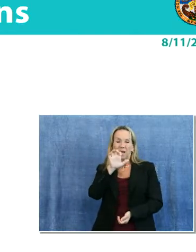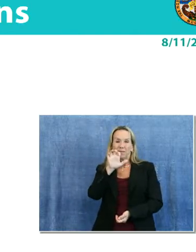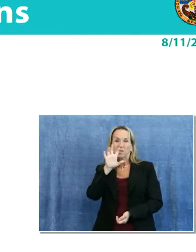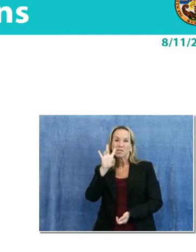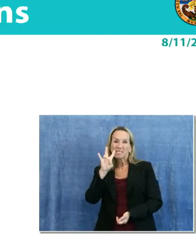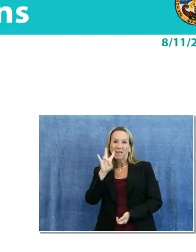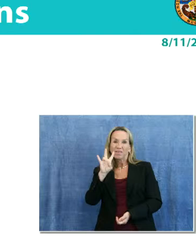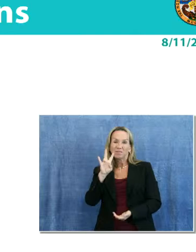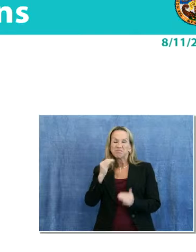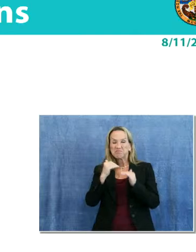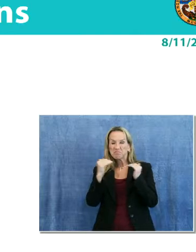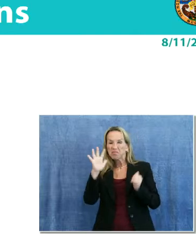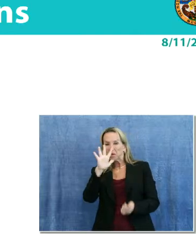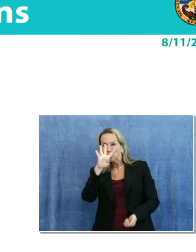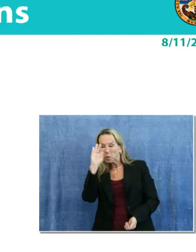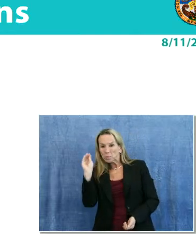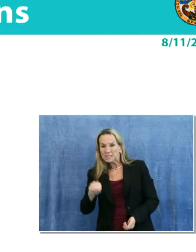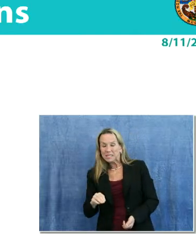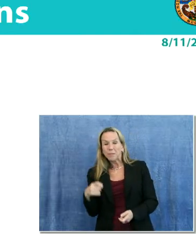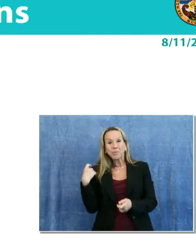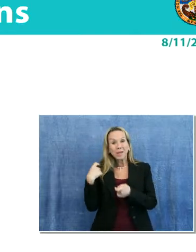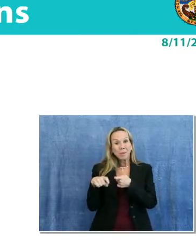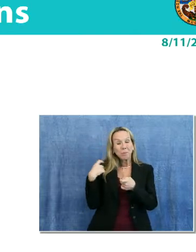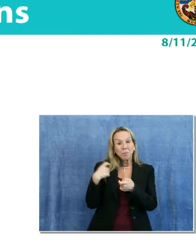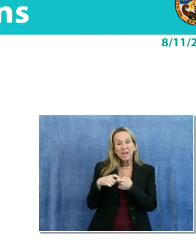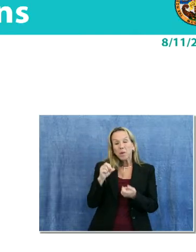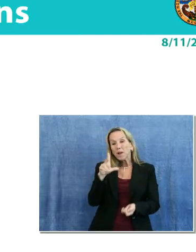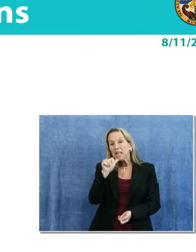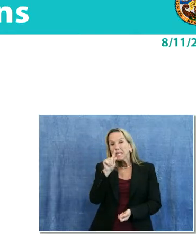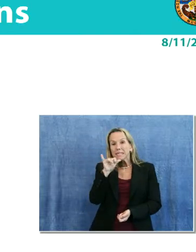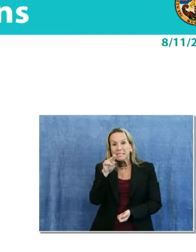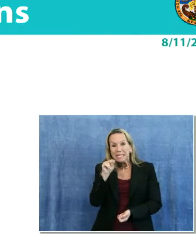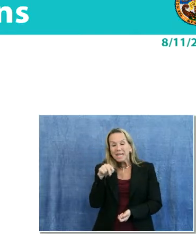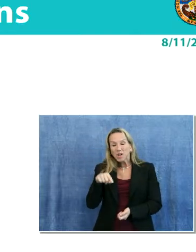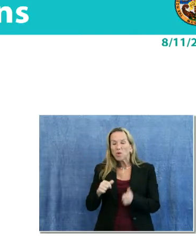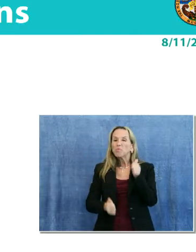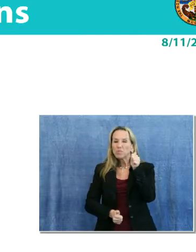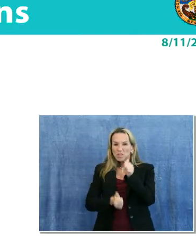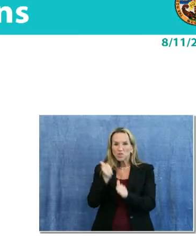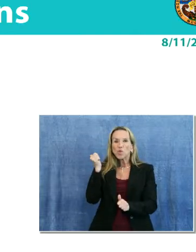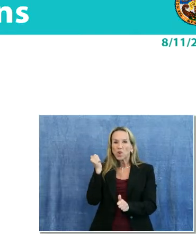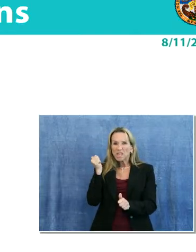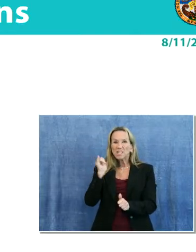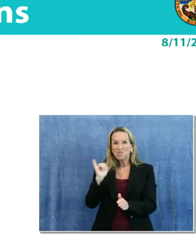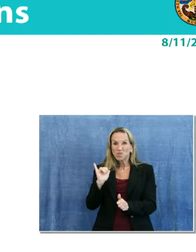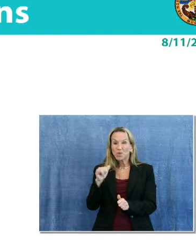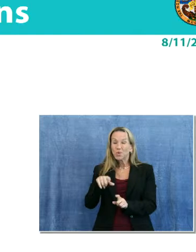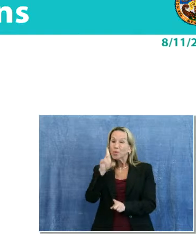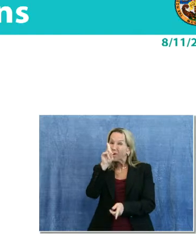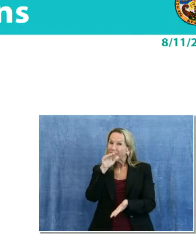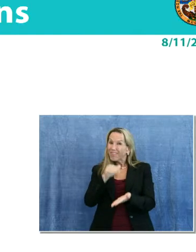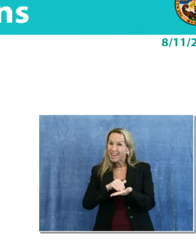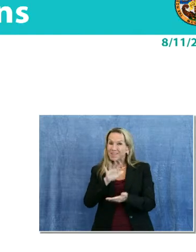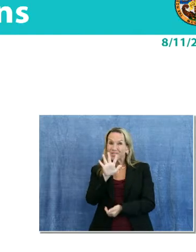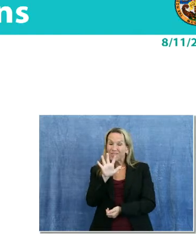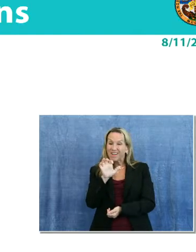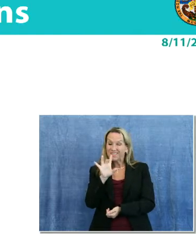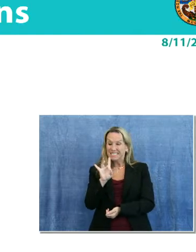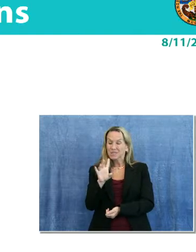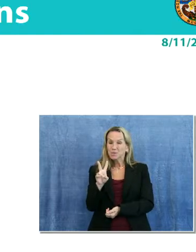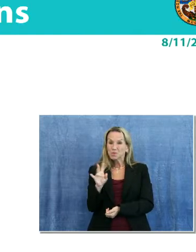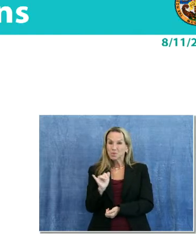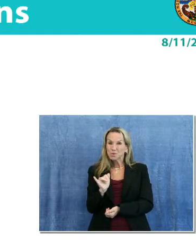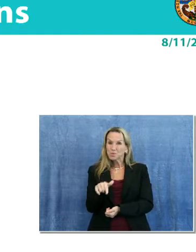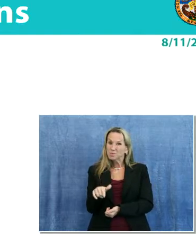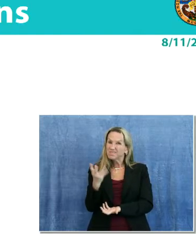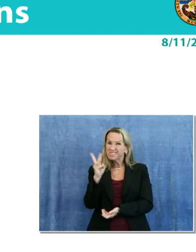1,507, or 54%. Hispanics or Latinos represent the majority at 1,582